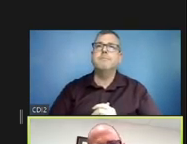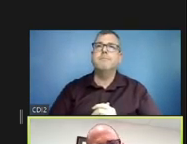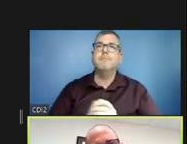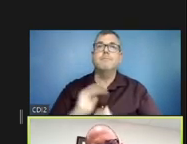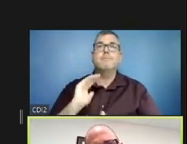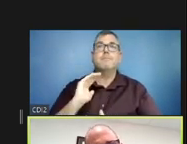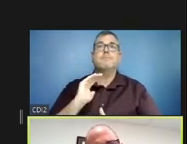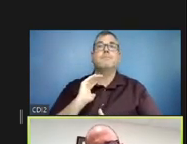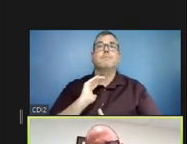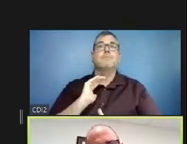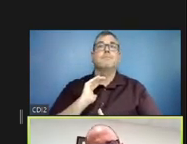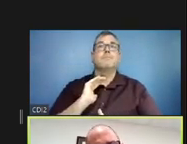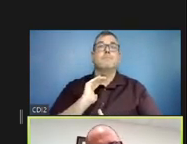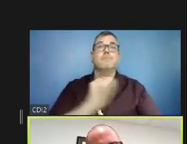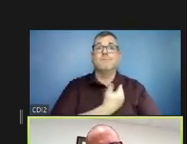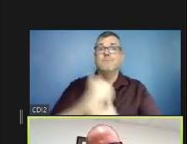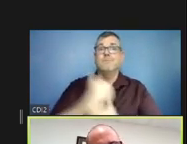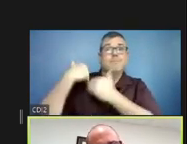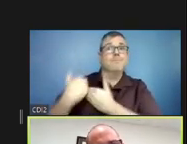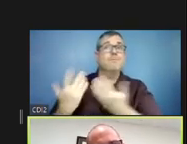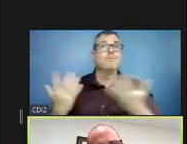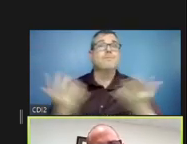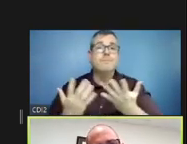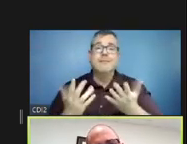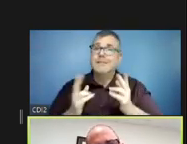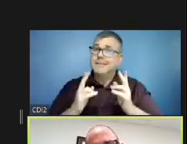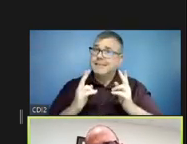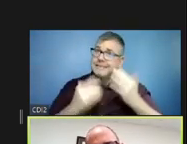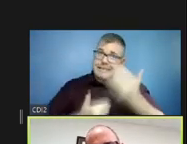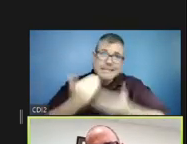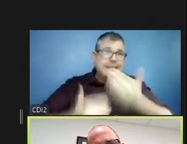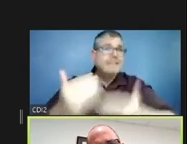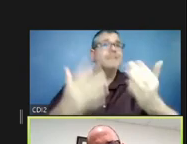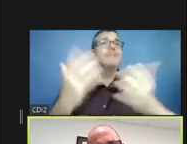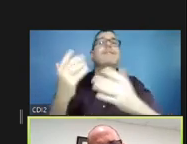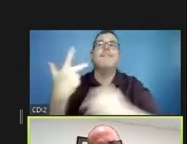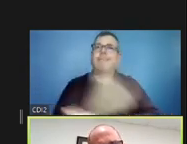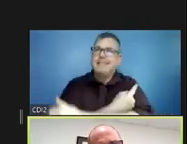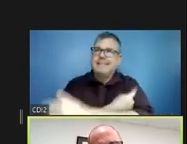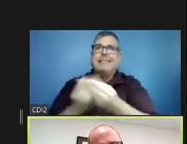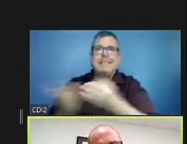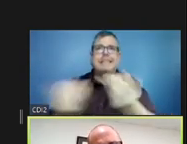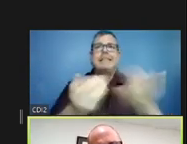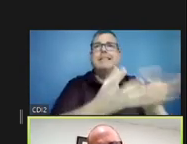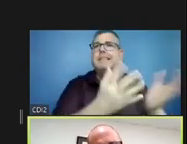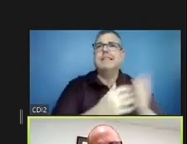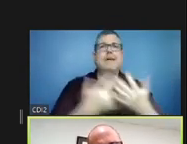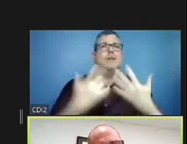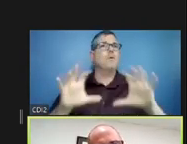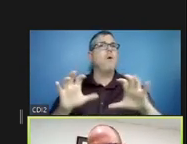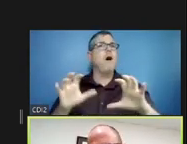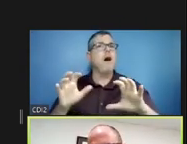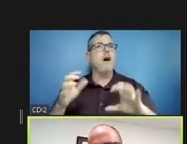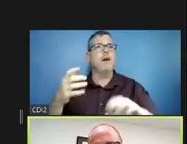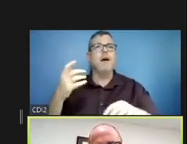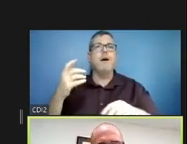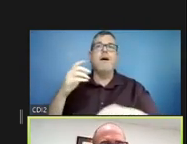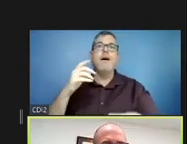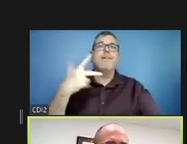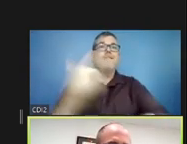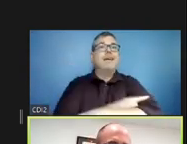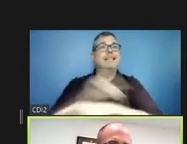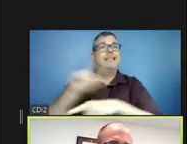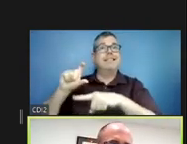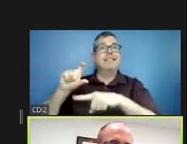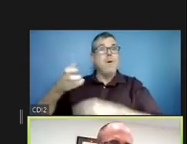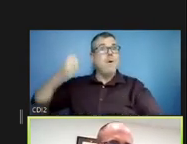we don't want to be sitting on doses. We have an internal objective where we want to be sitting on less than